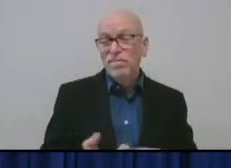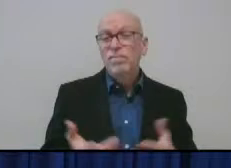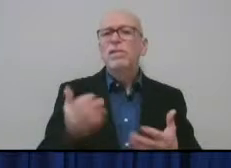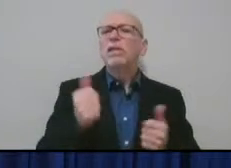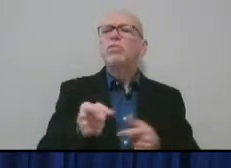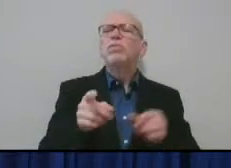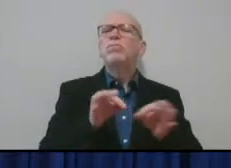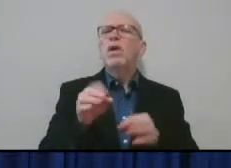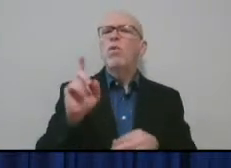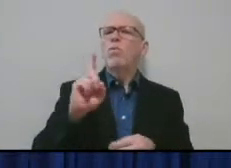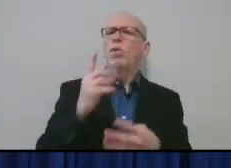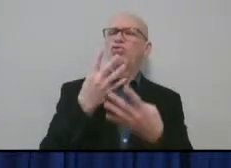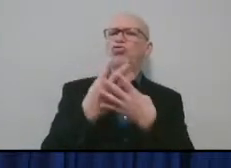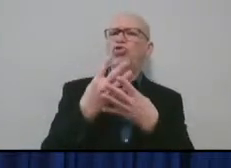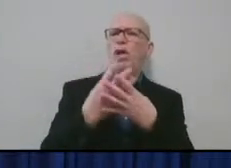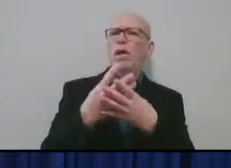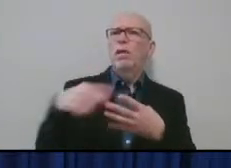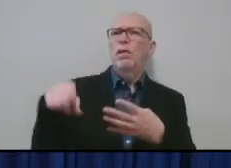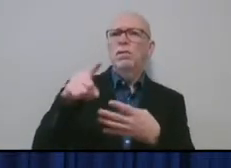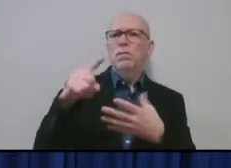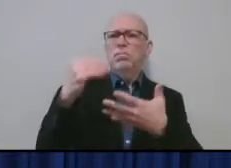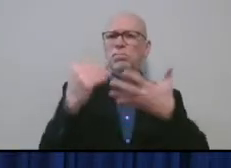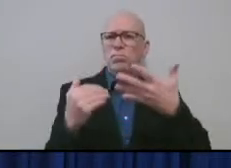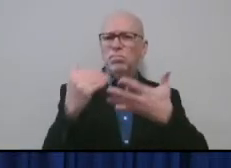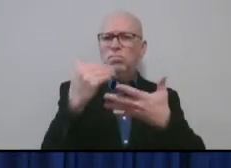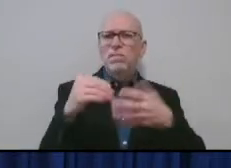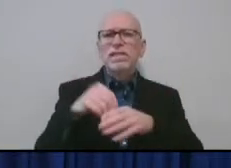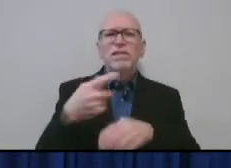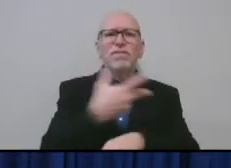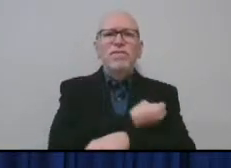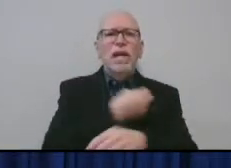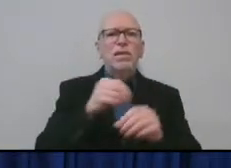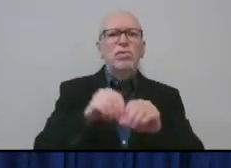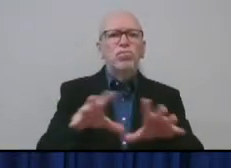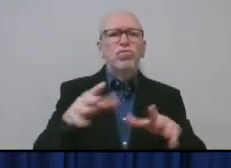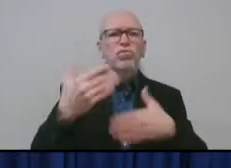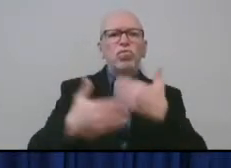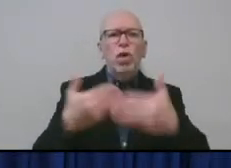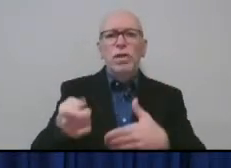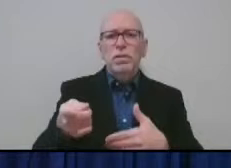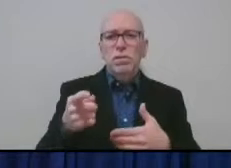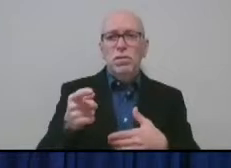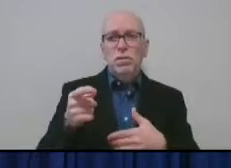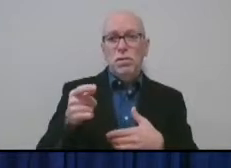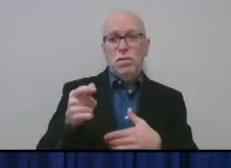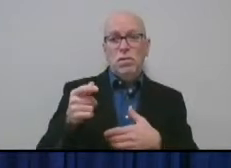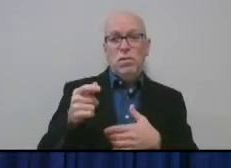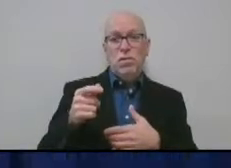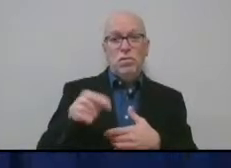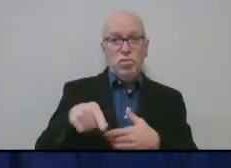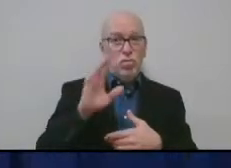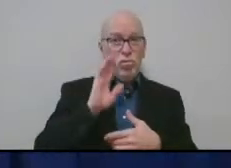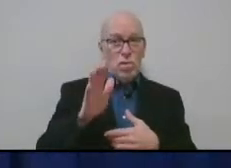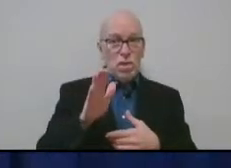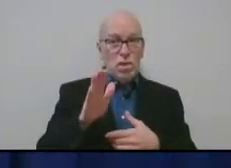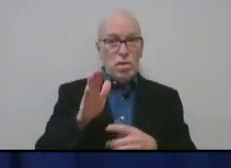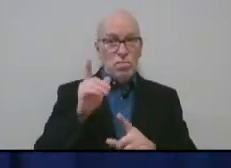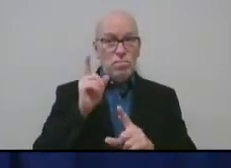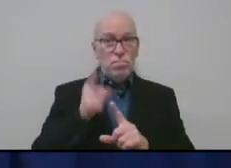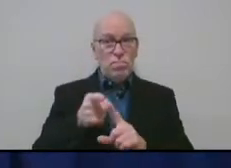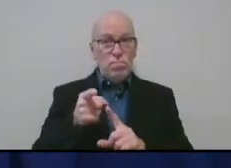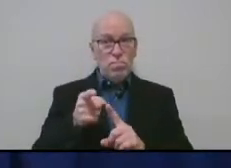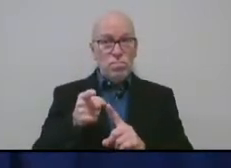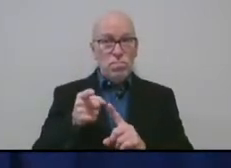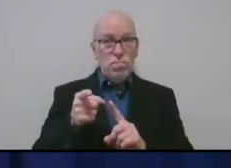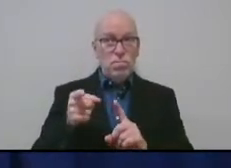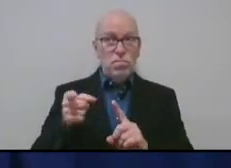where jails or prisons rank in the vaccine distribution? Is that something that you're going to specifically, are those facilities